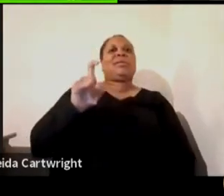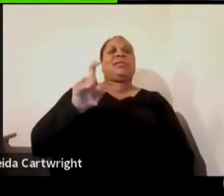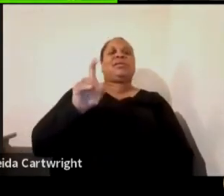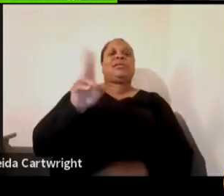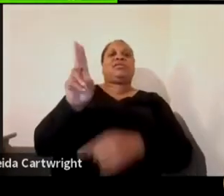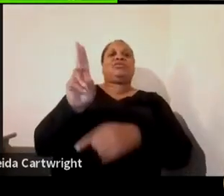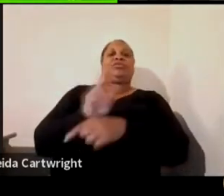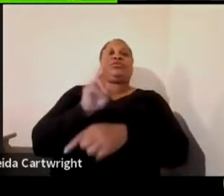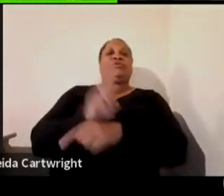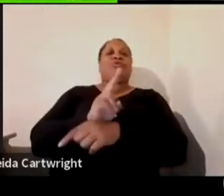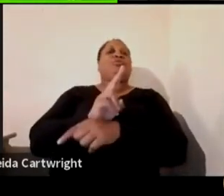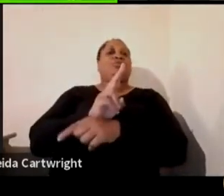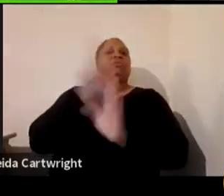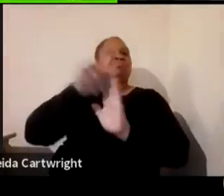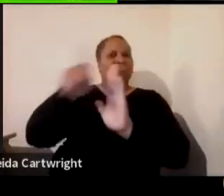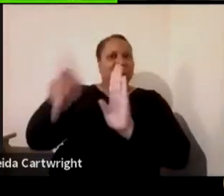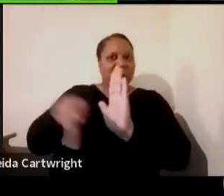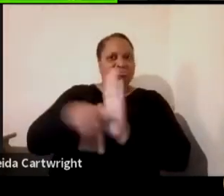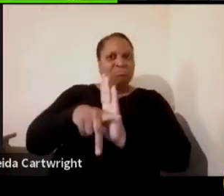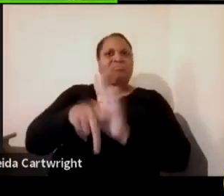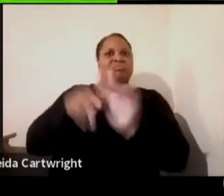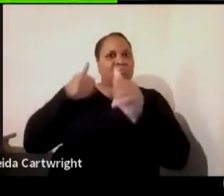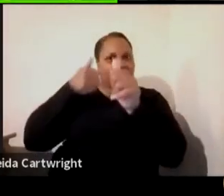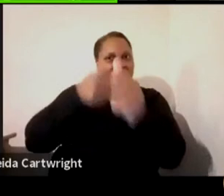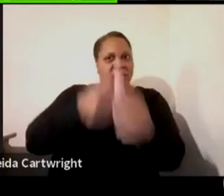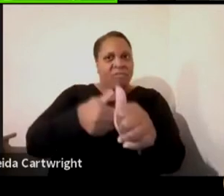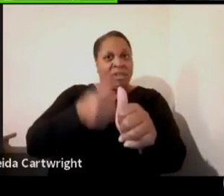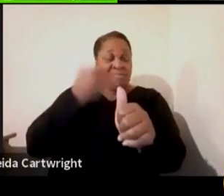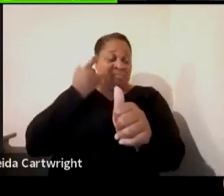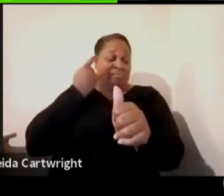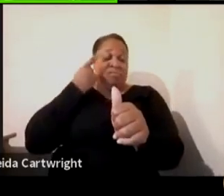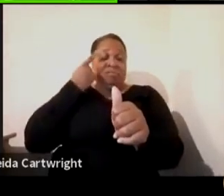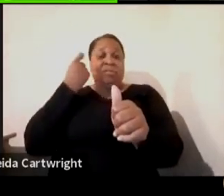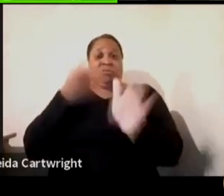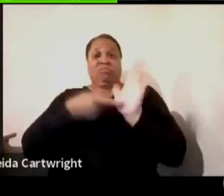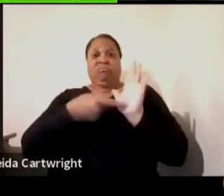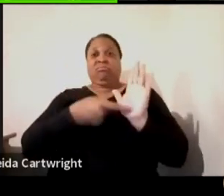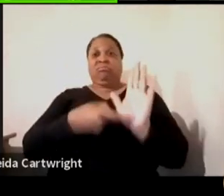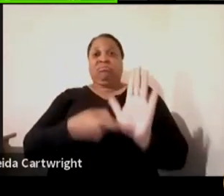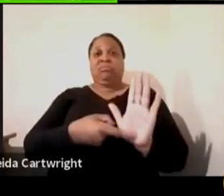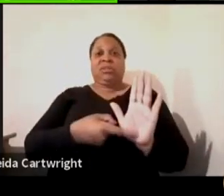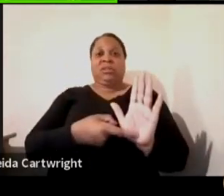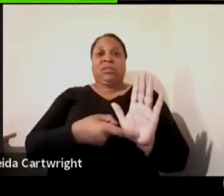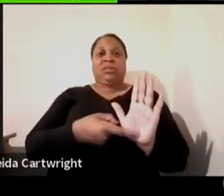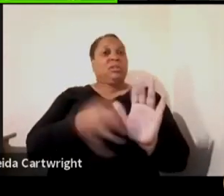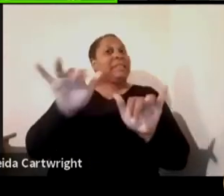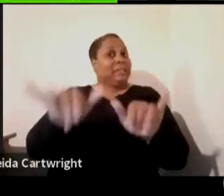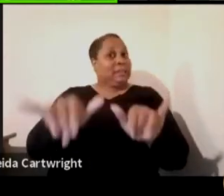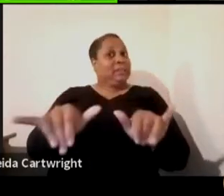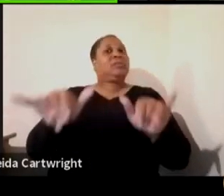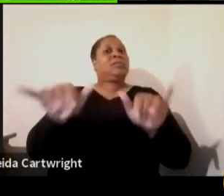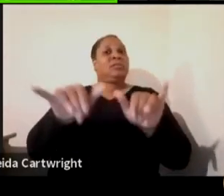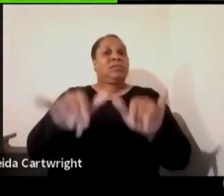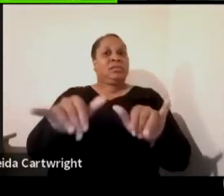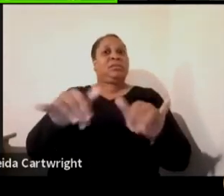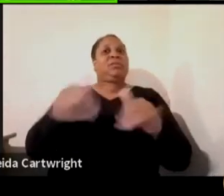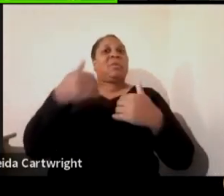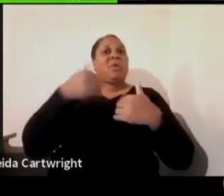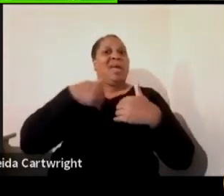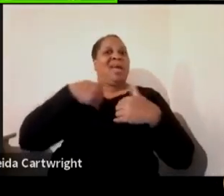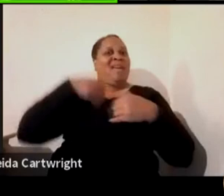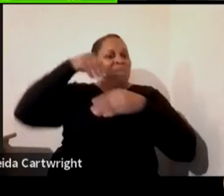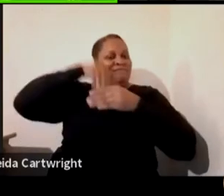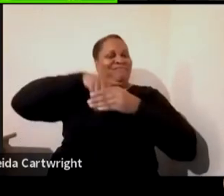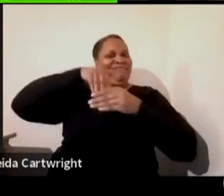health measures. Because as we would indicate that you can still have the COVID-19